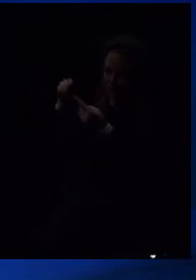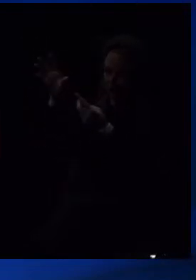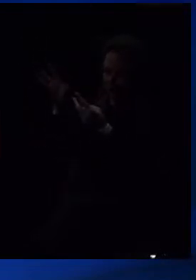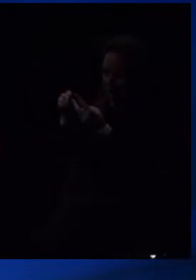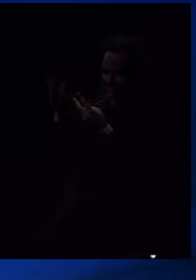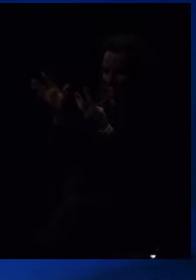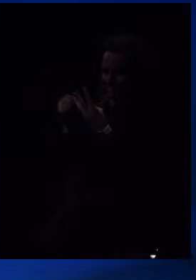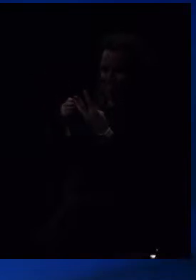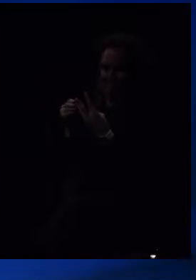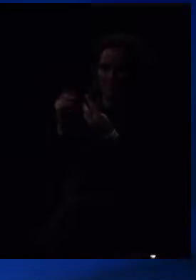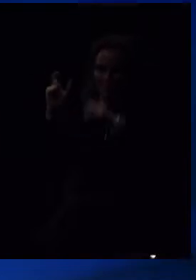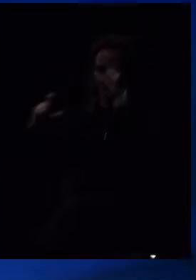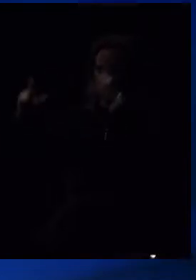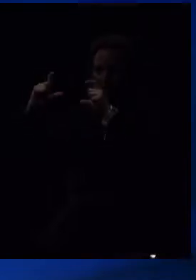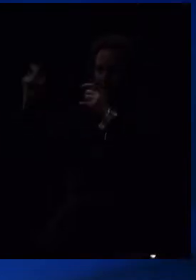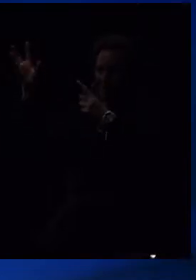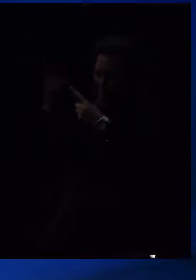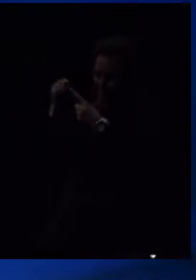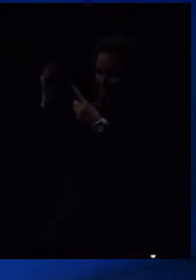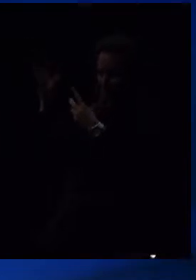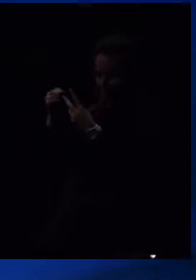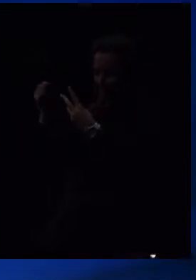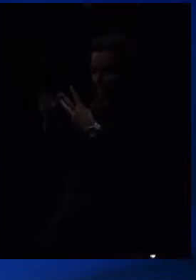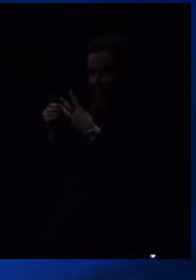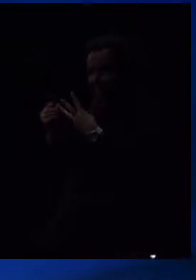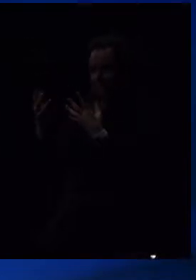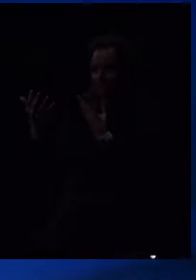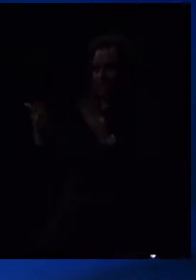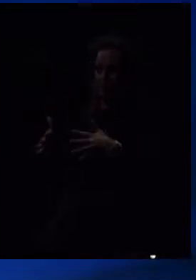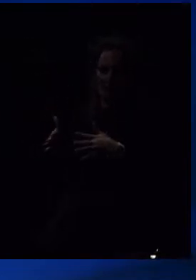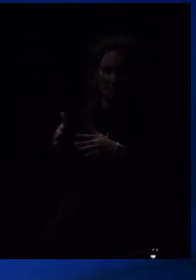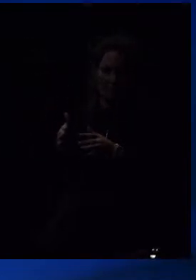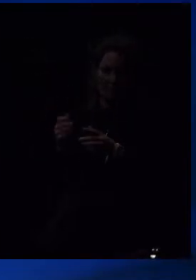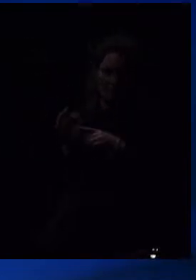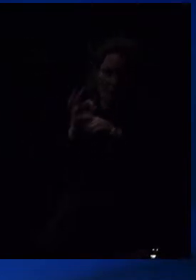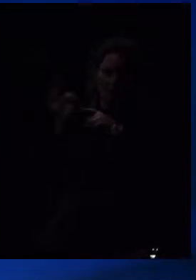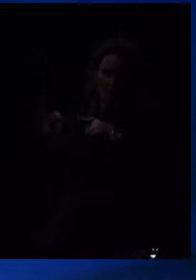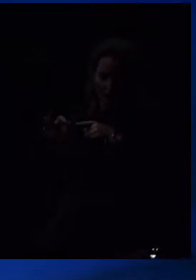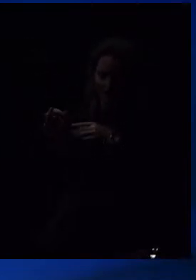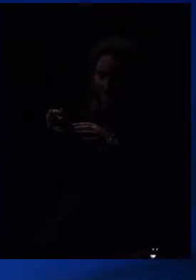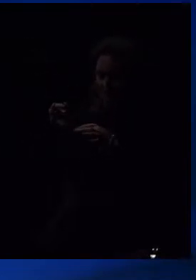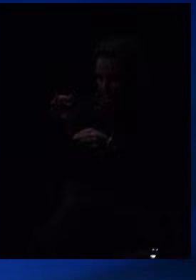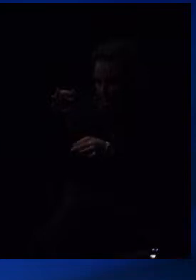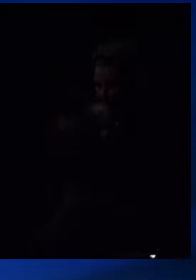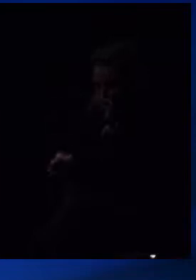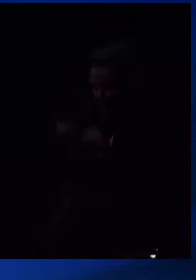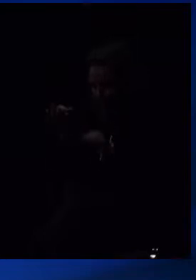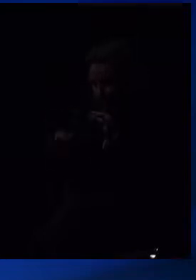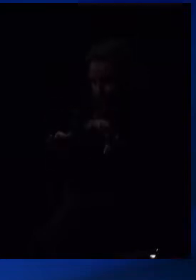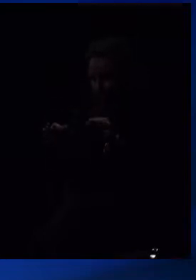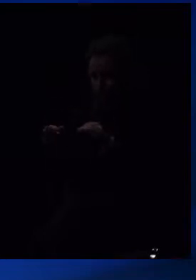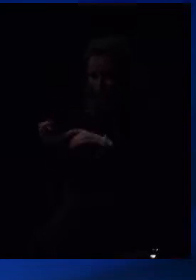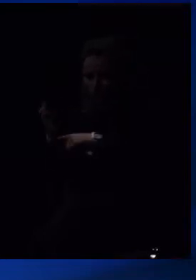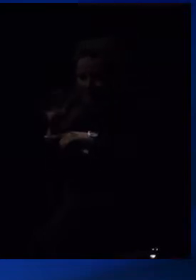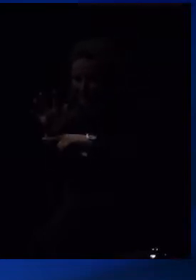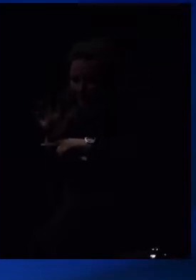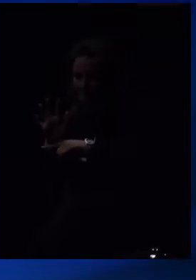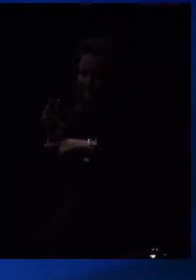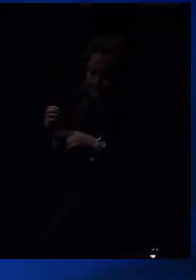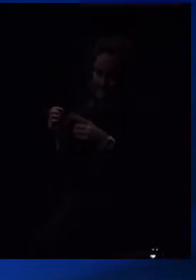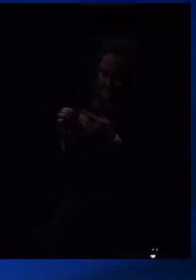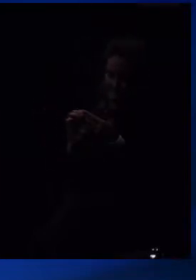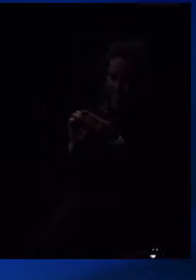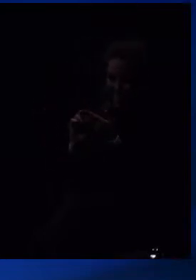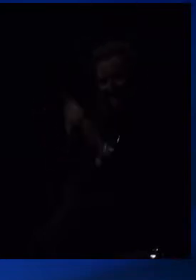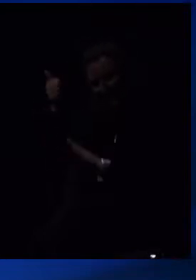not really applied as a bleach bypass or some film look technique that we know from the